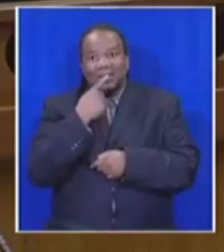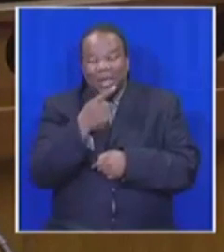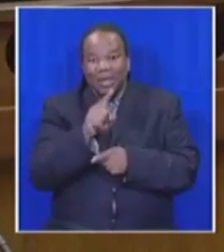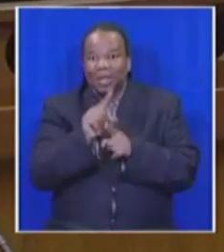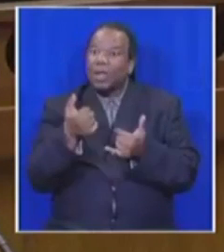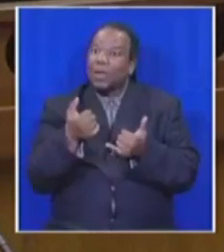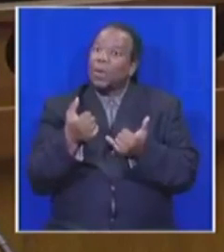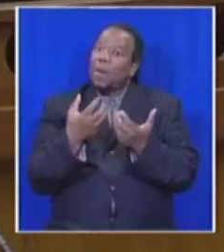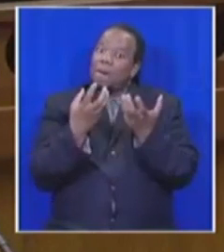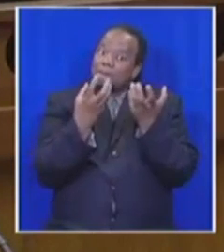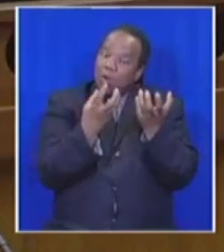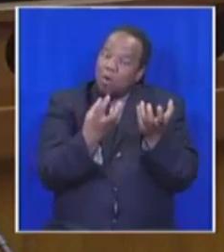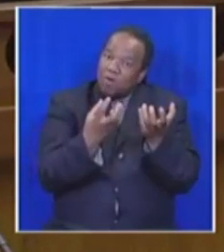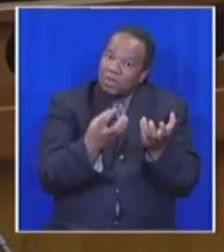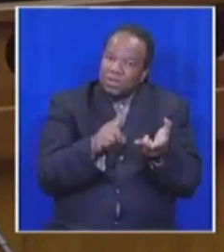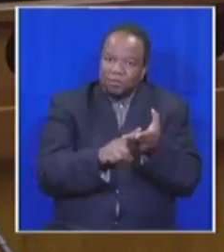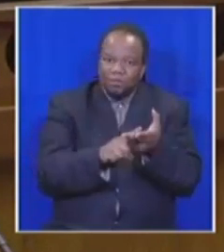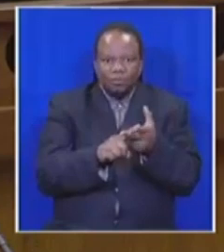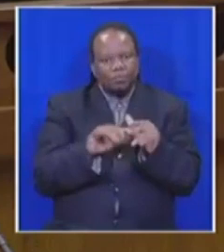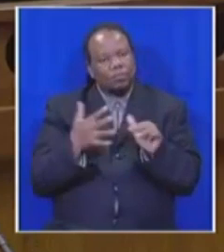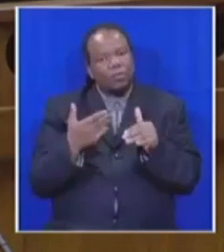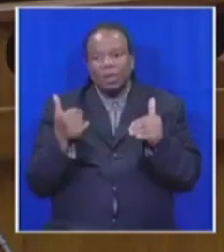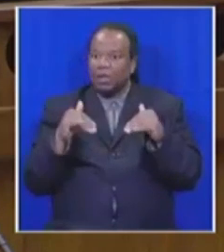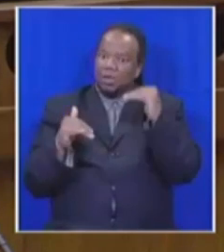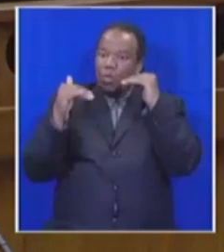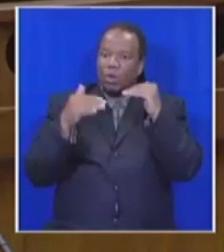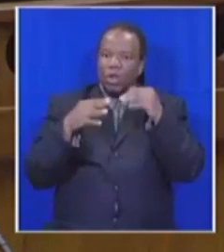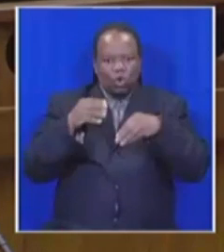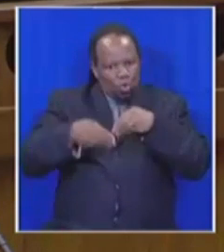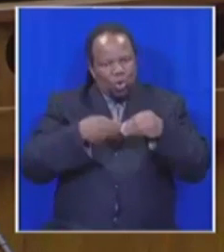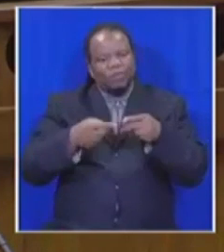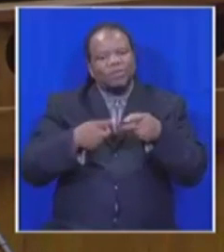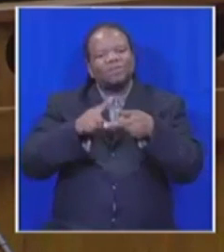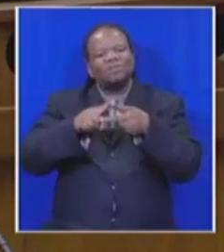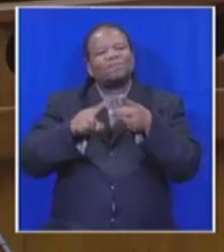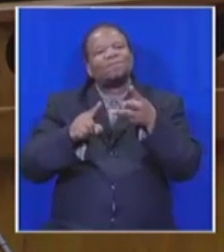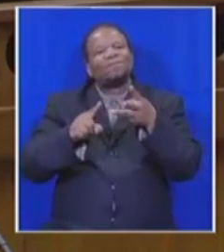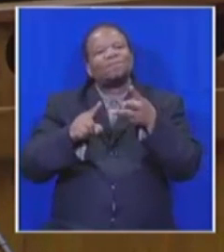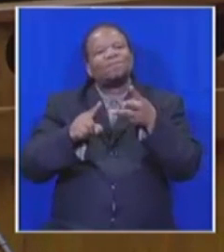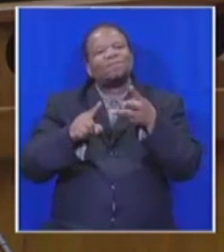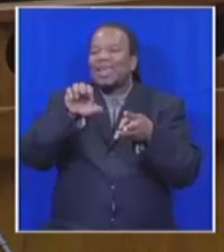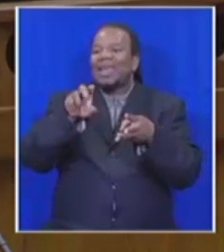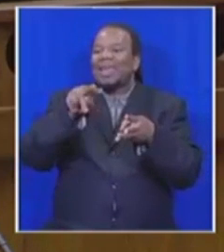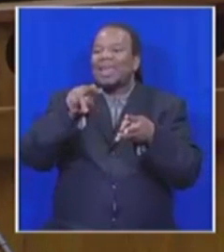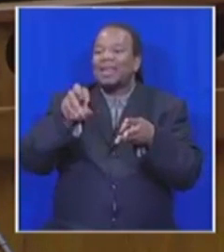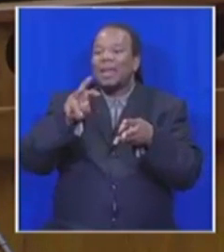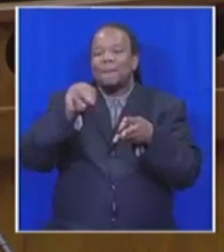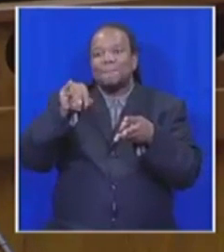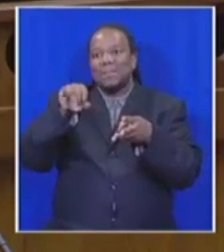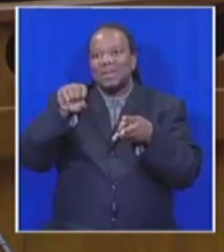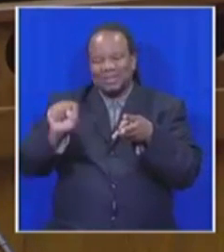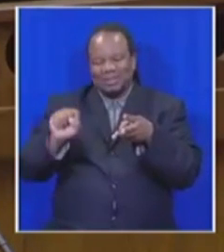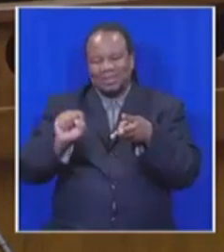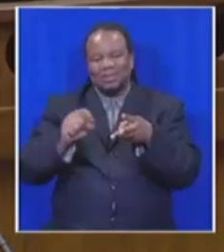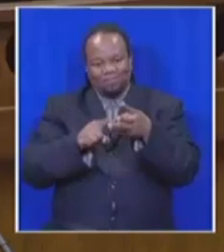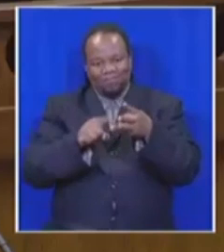poverty, inequality, and corruption. These are our sworn enemies, and we will keep